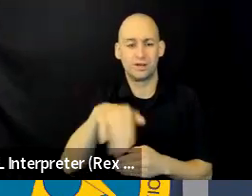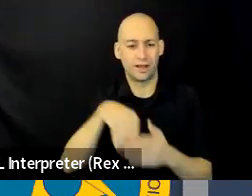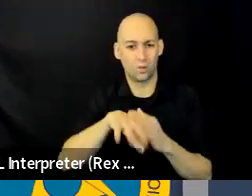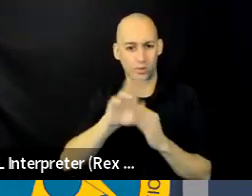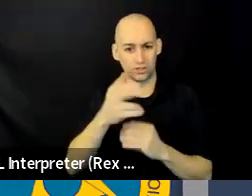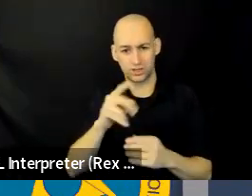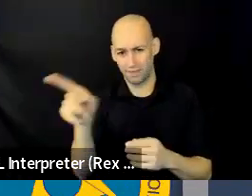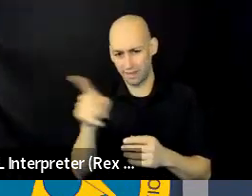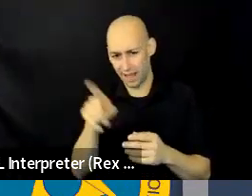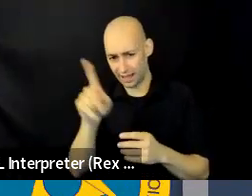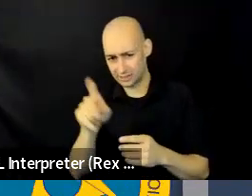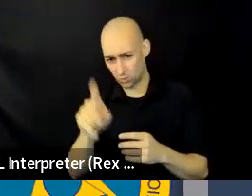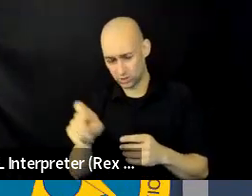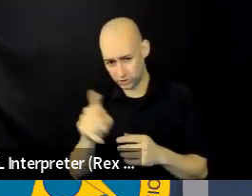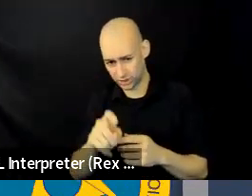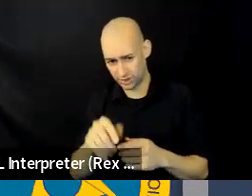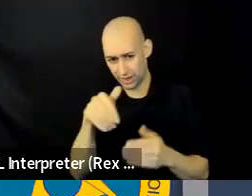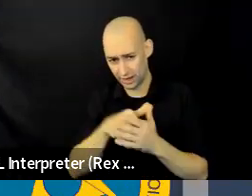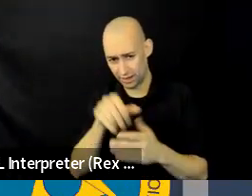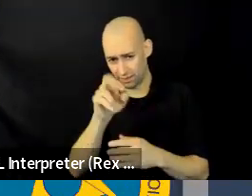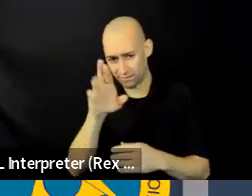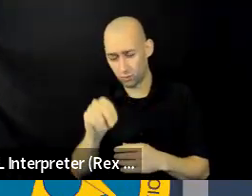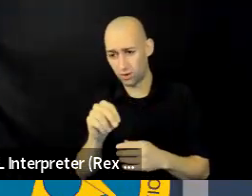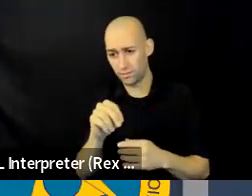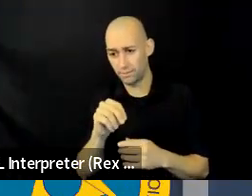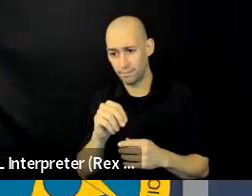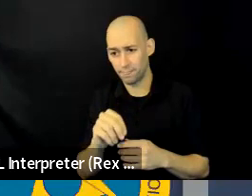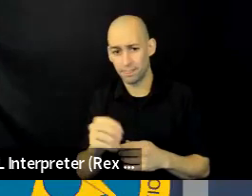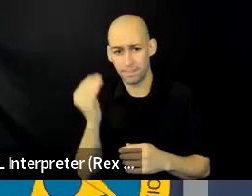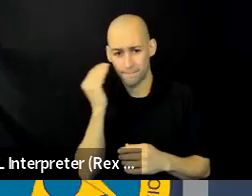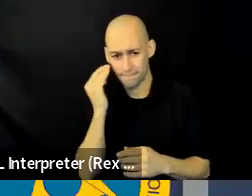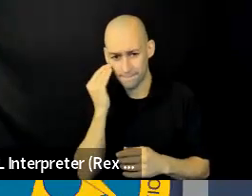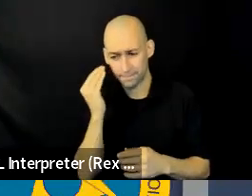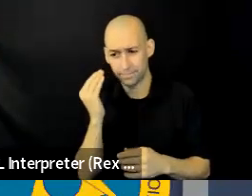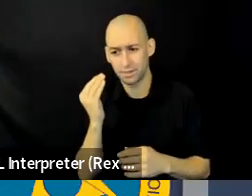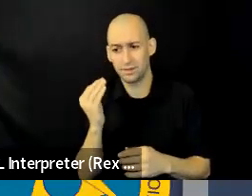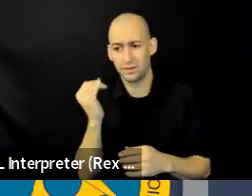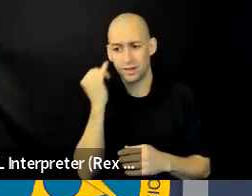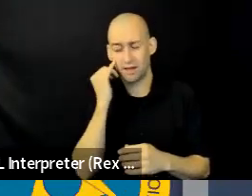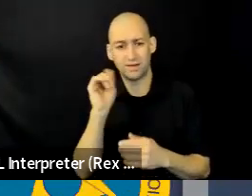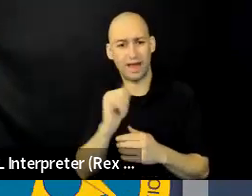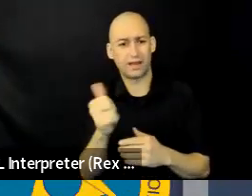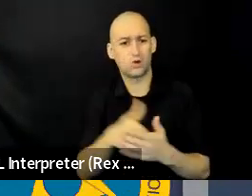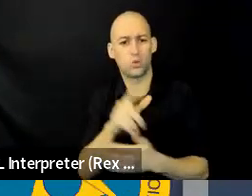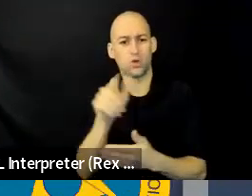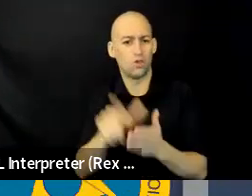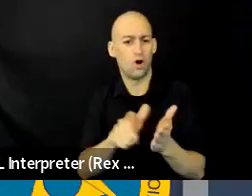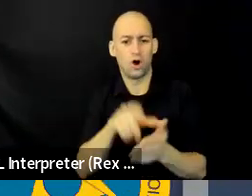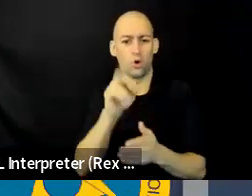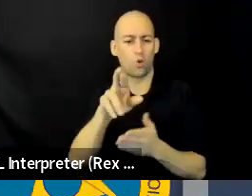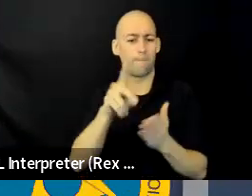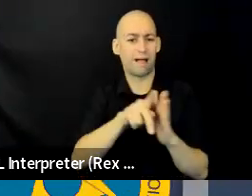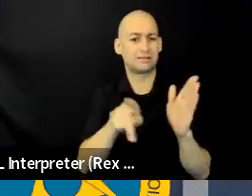they ask the question in the form whether any new laws or policies or regulations have been